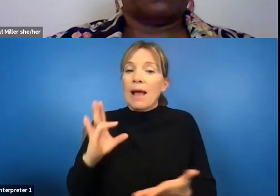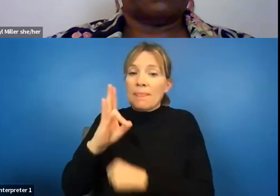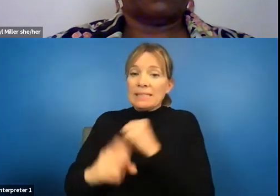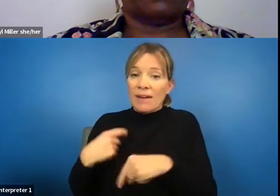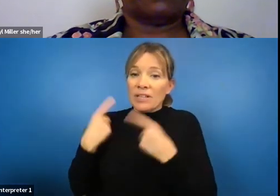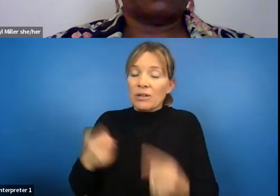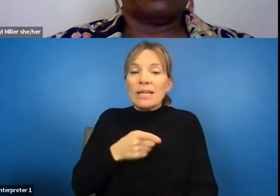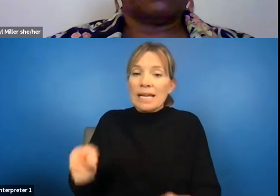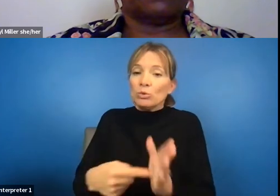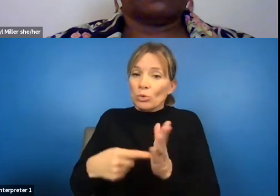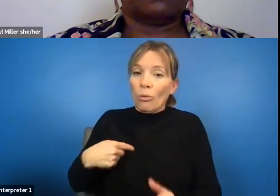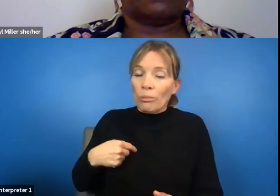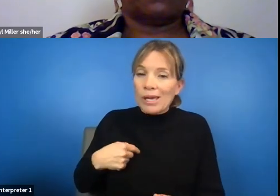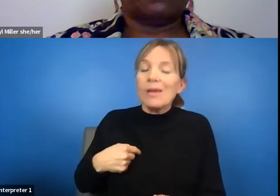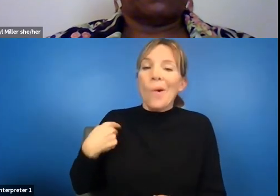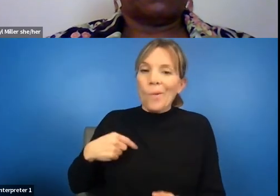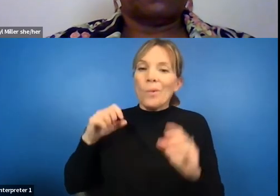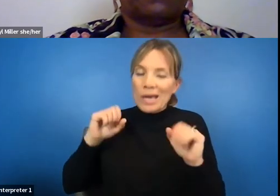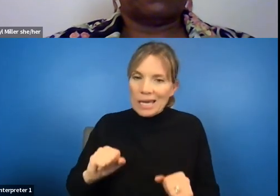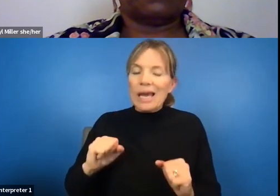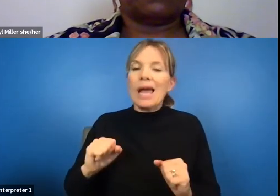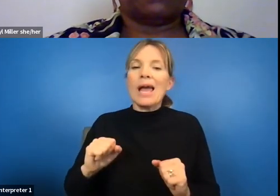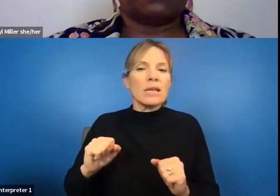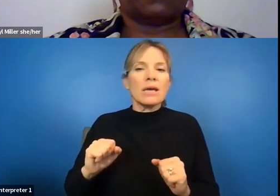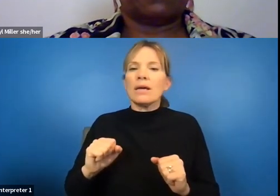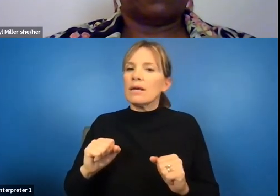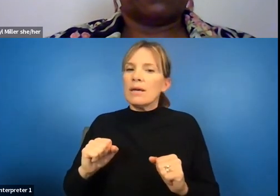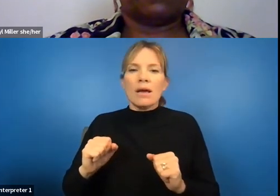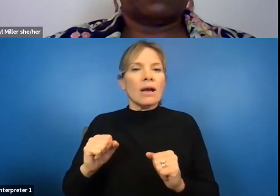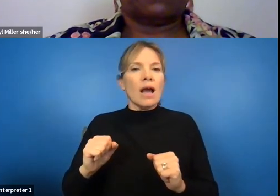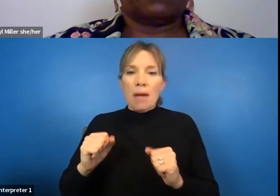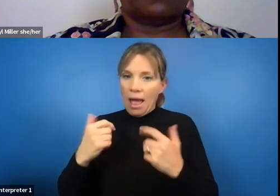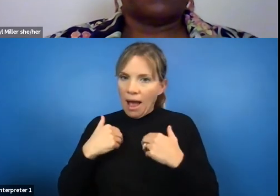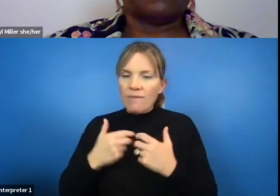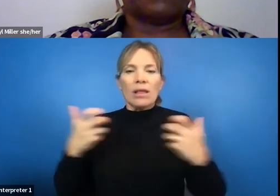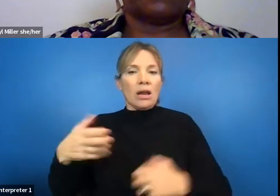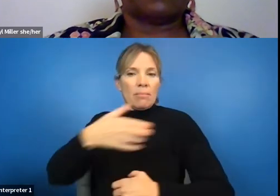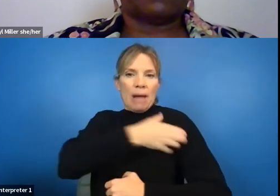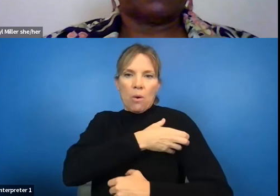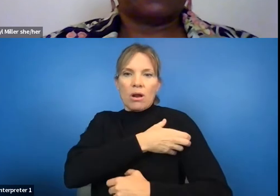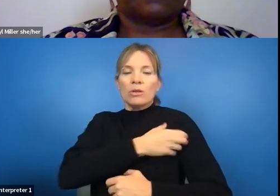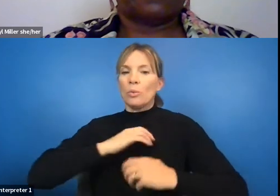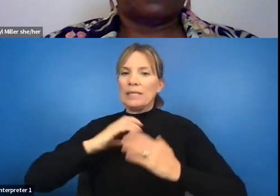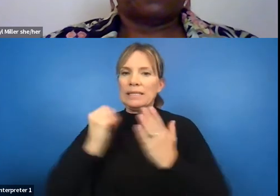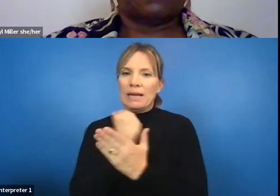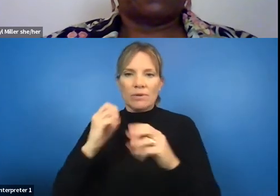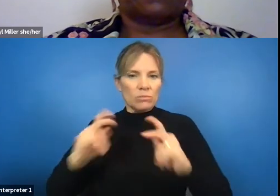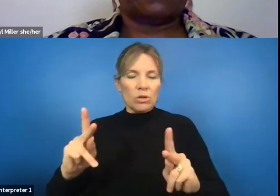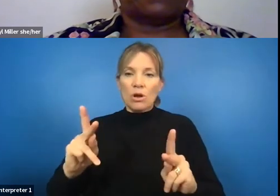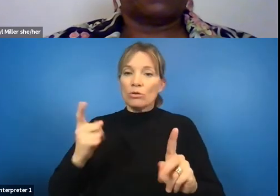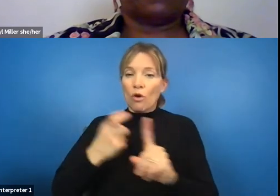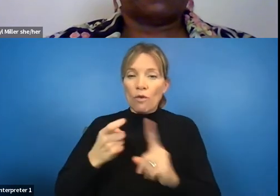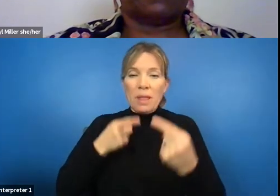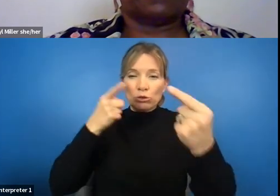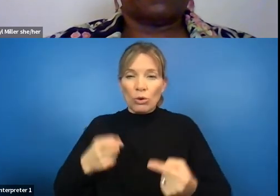that we can build an immense amount of power to take advantage of an opportunity, right? Out of that struggle